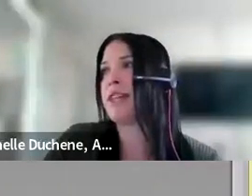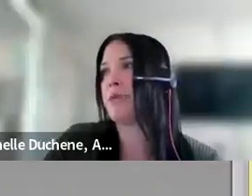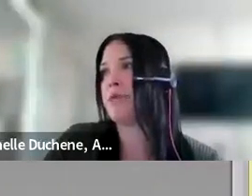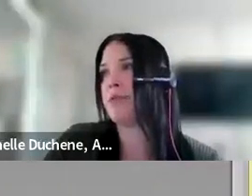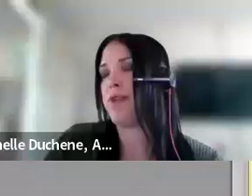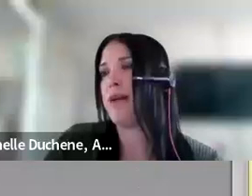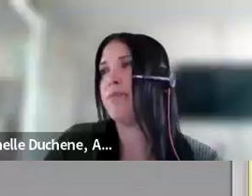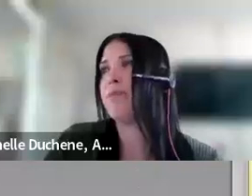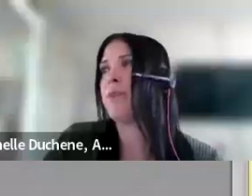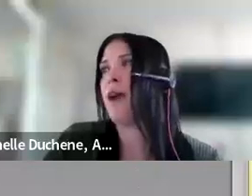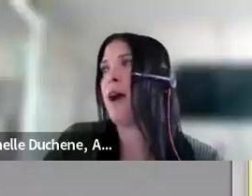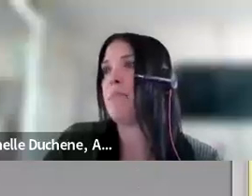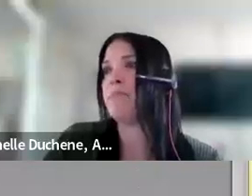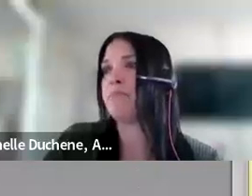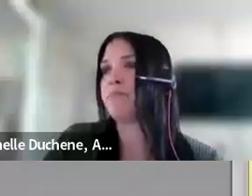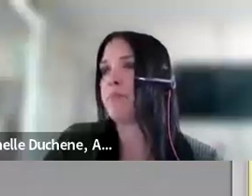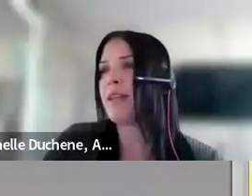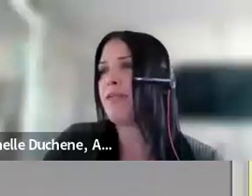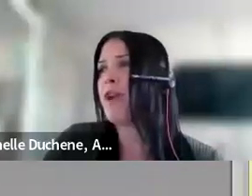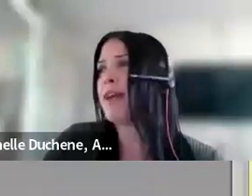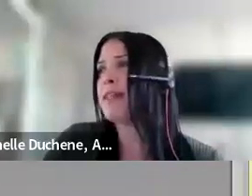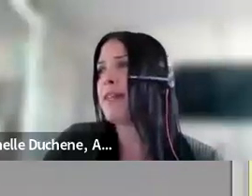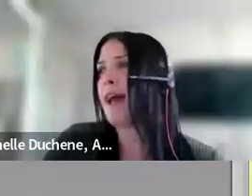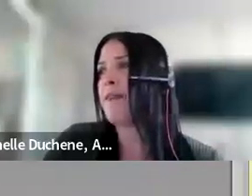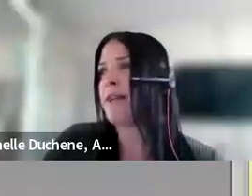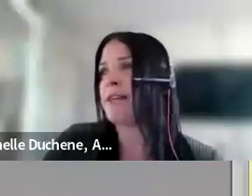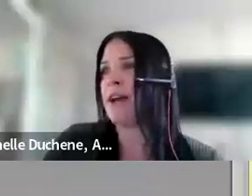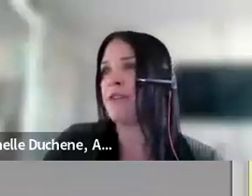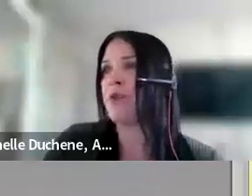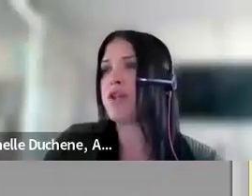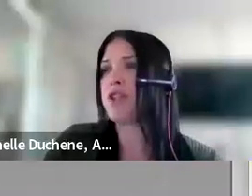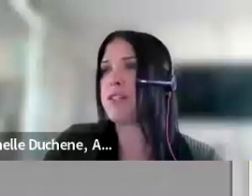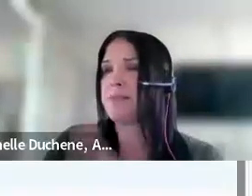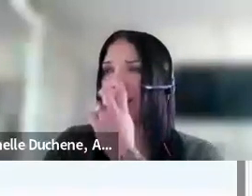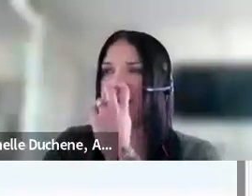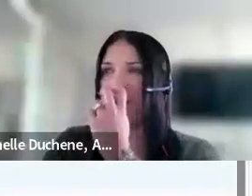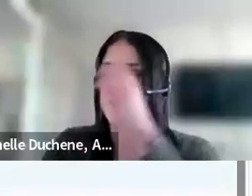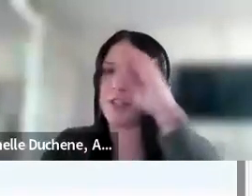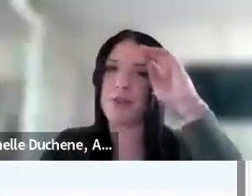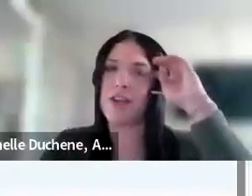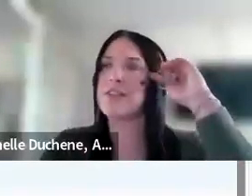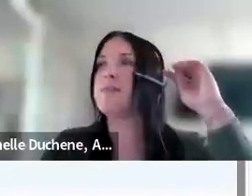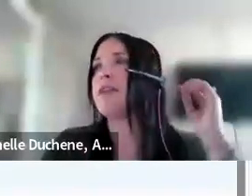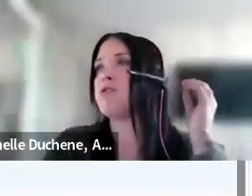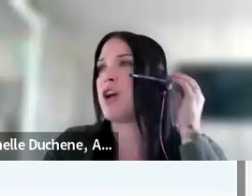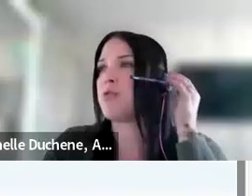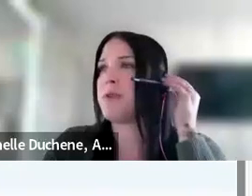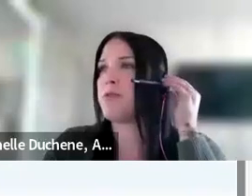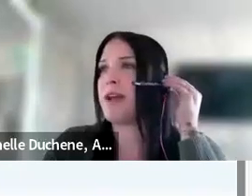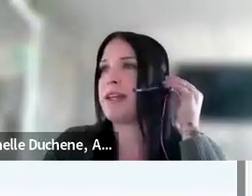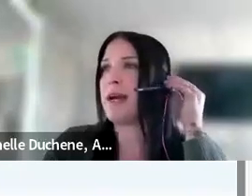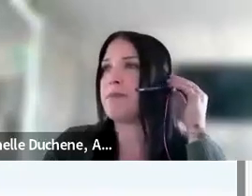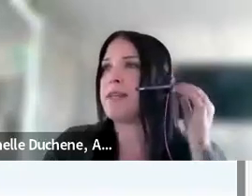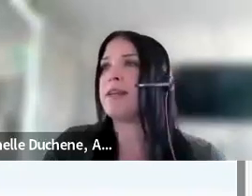that you guys can review that. If you guys have any other questions, please feel free to reach out to me. I know John will